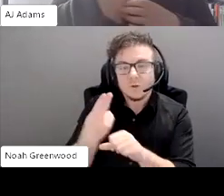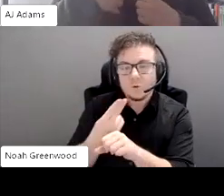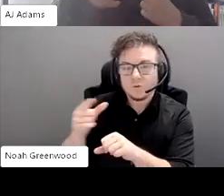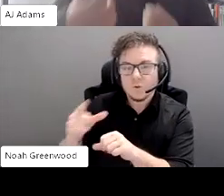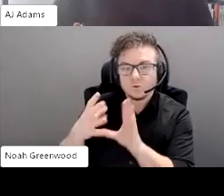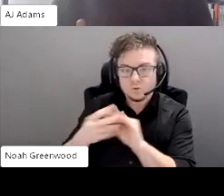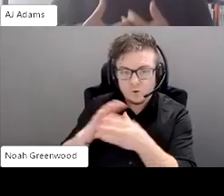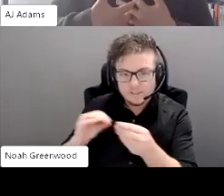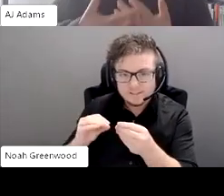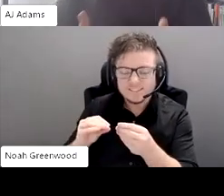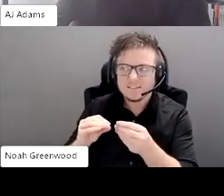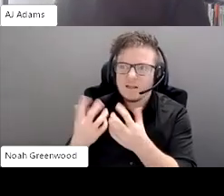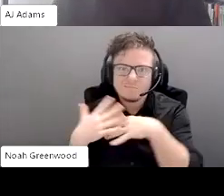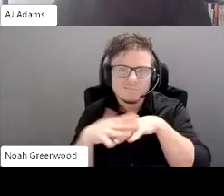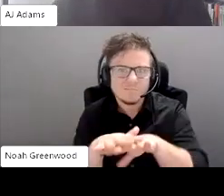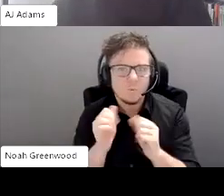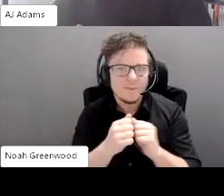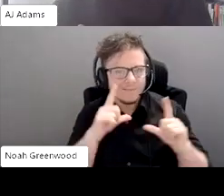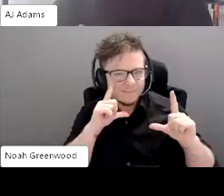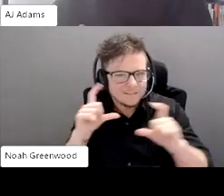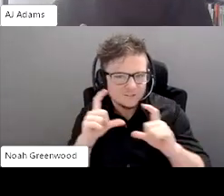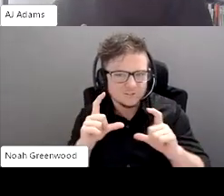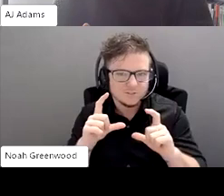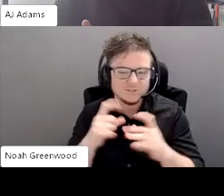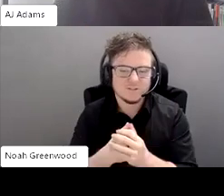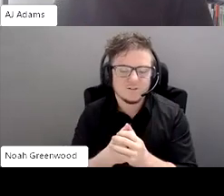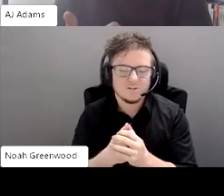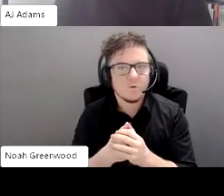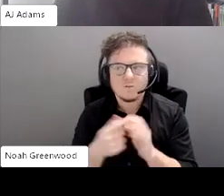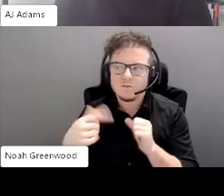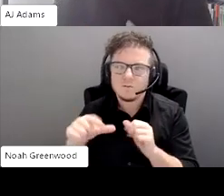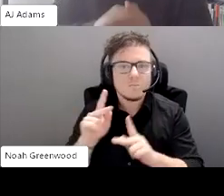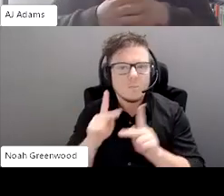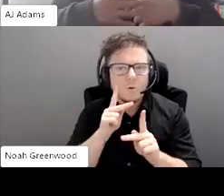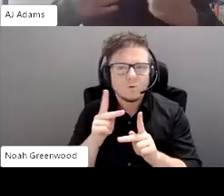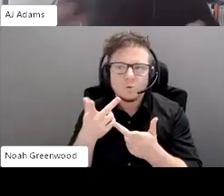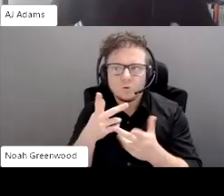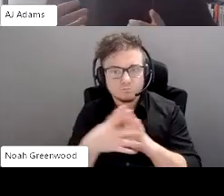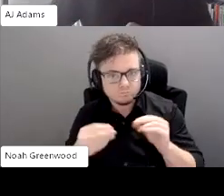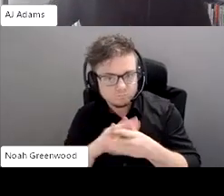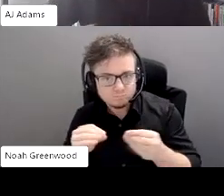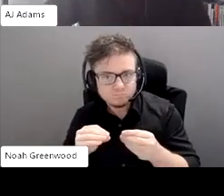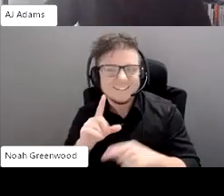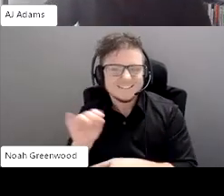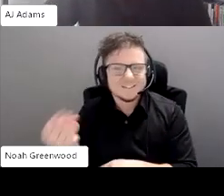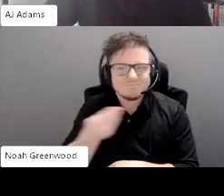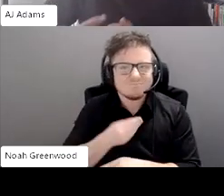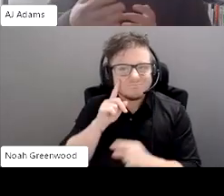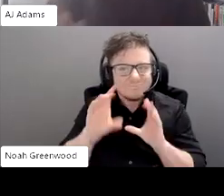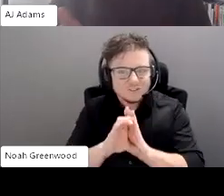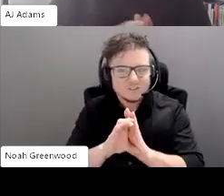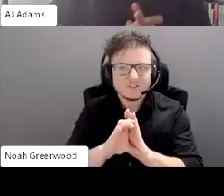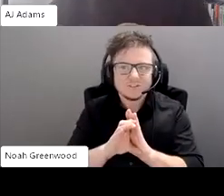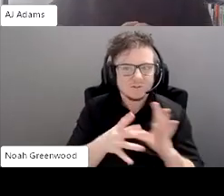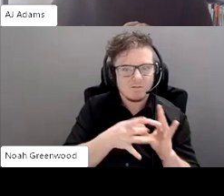with photography. So those folks who are providing their stories also provided photos to go with them. So